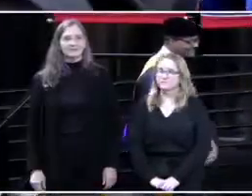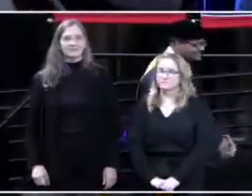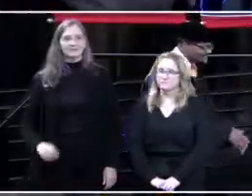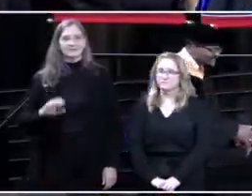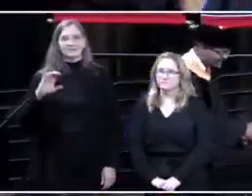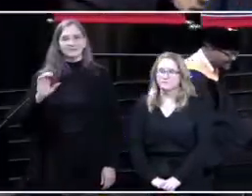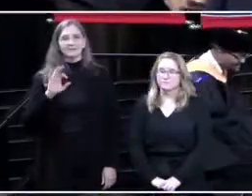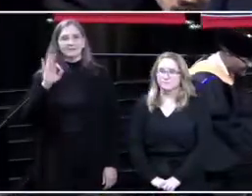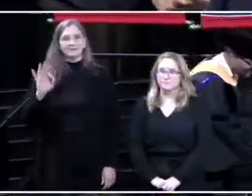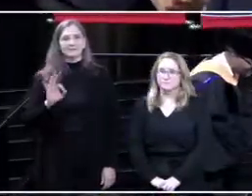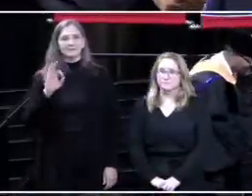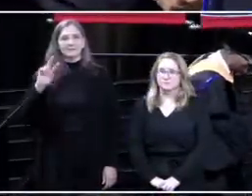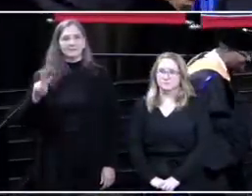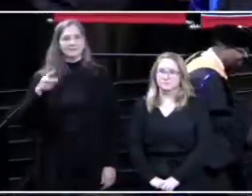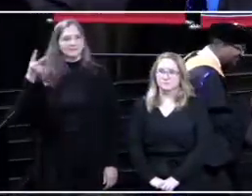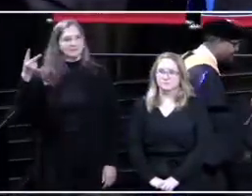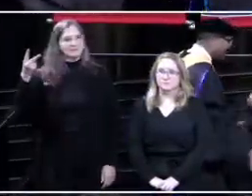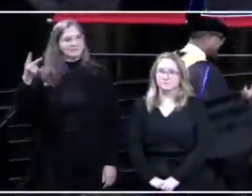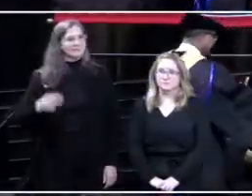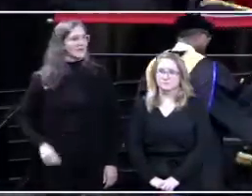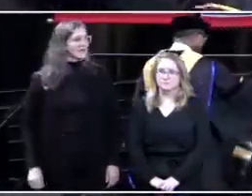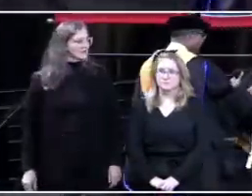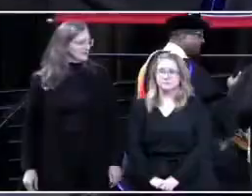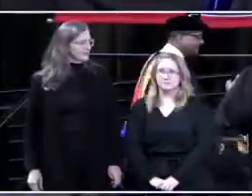Carlton Francis II.